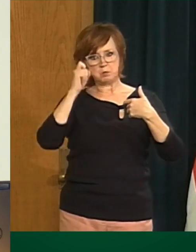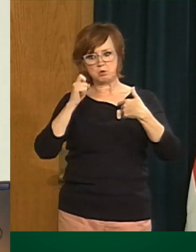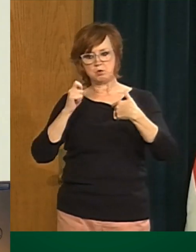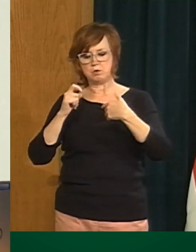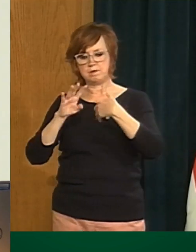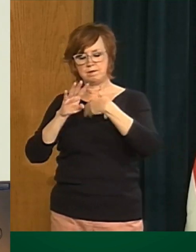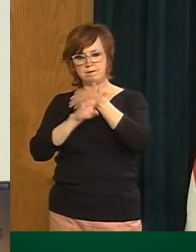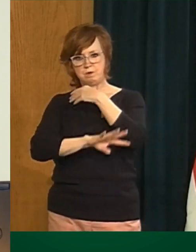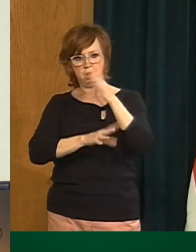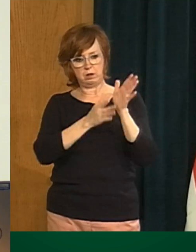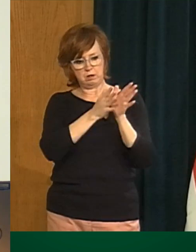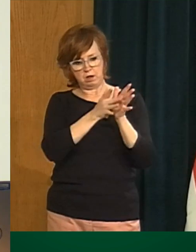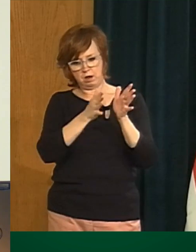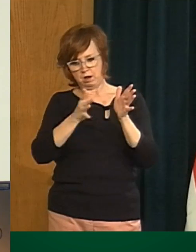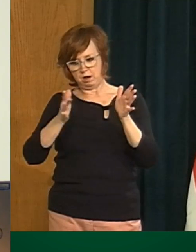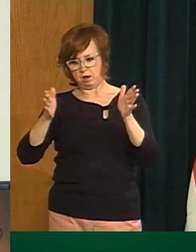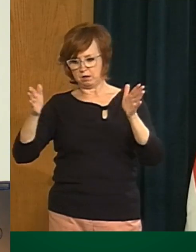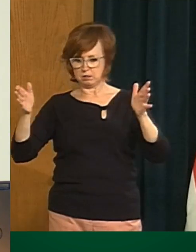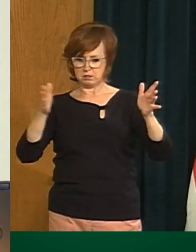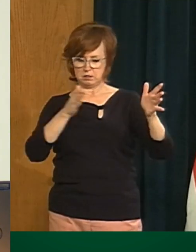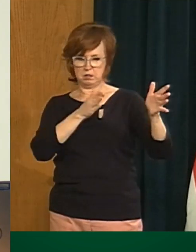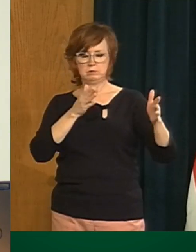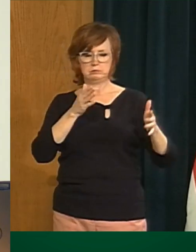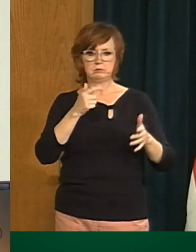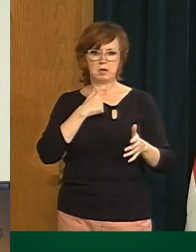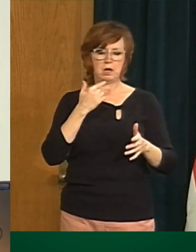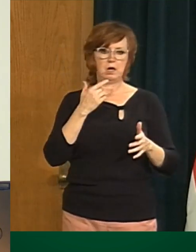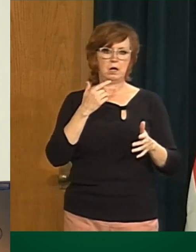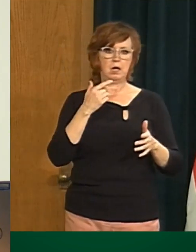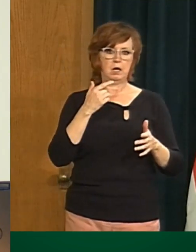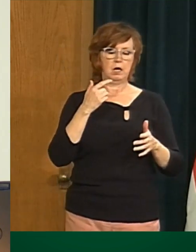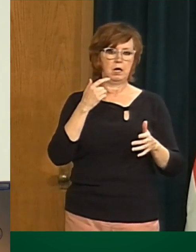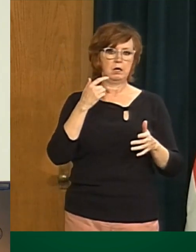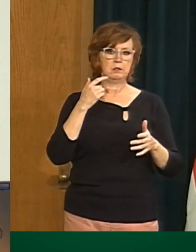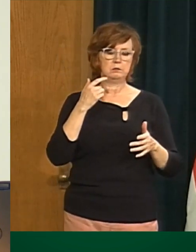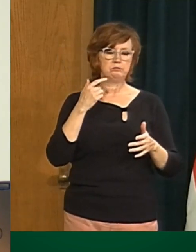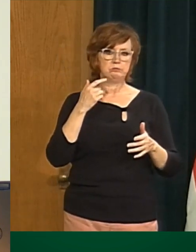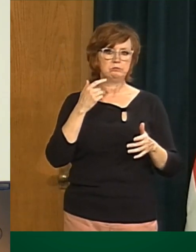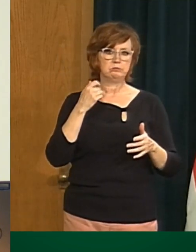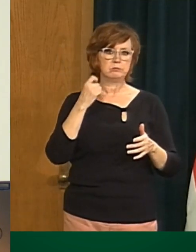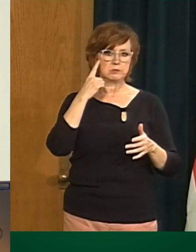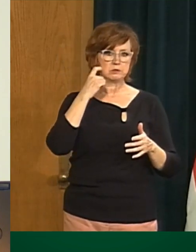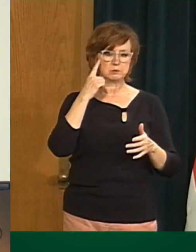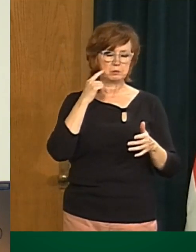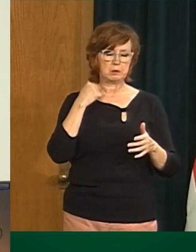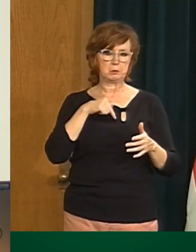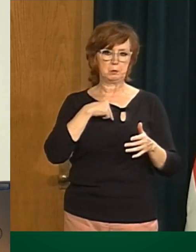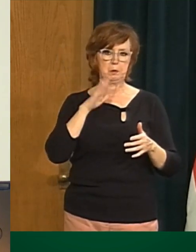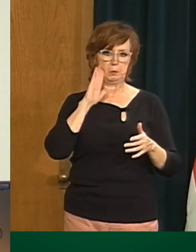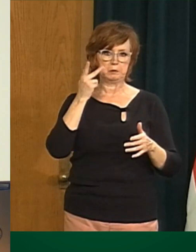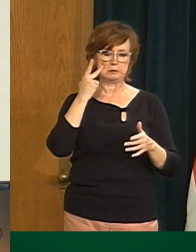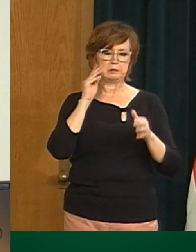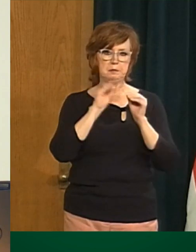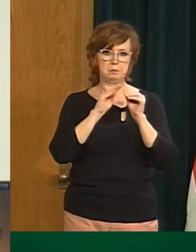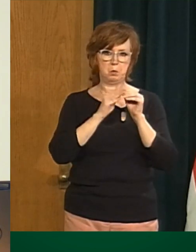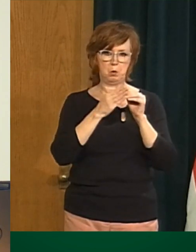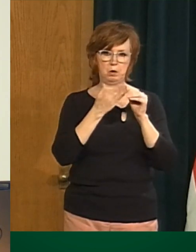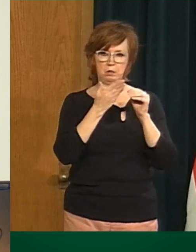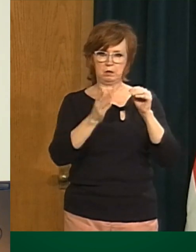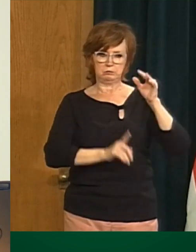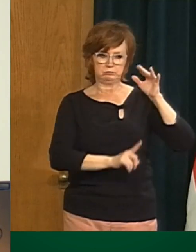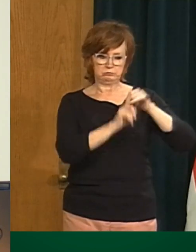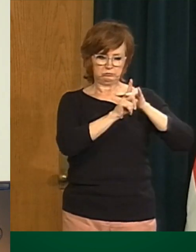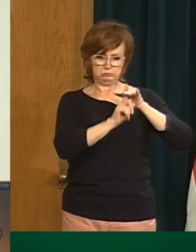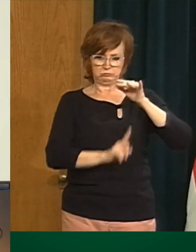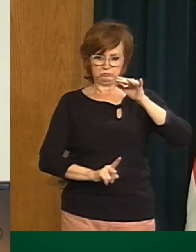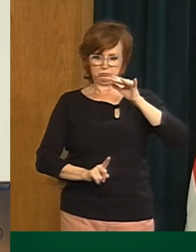of things that we could expect to see that would be a concern and will have to be managed in a systematic way.